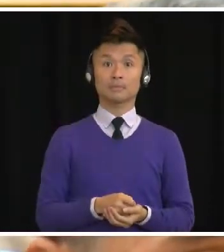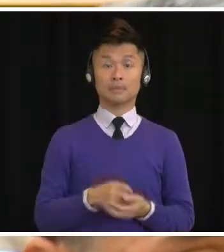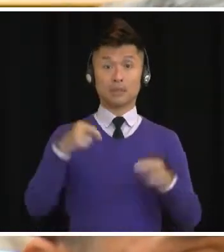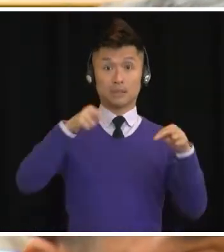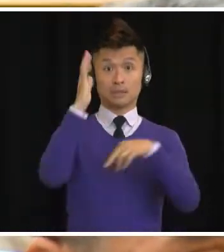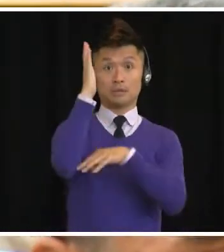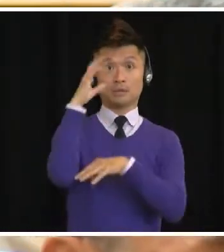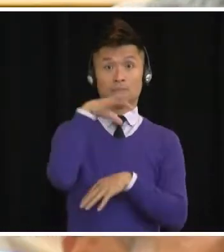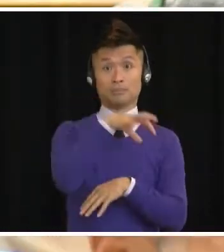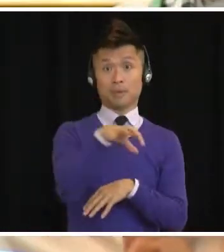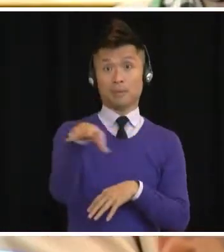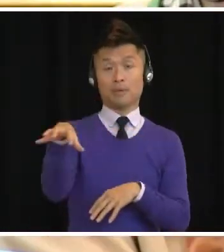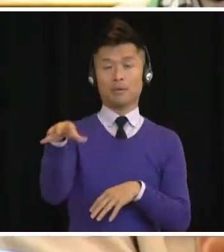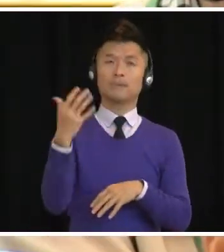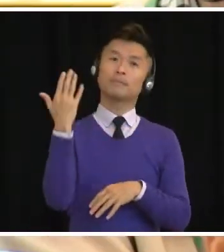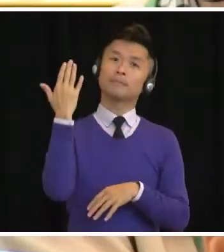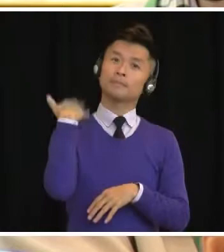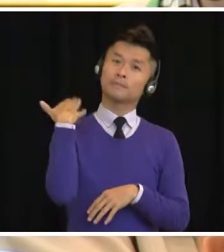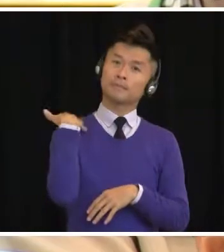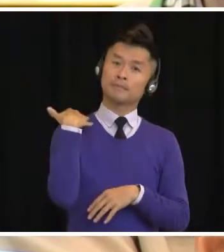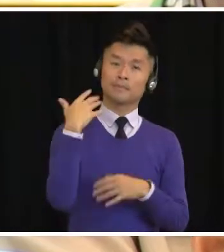change.